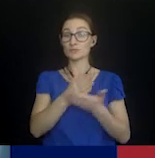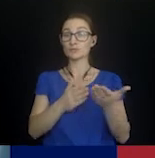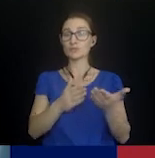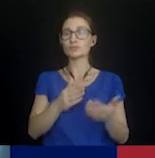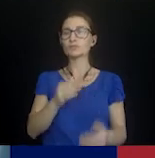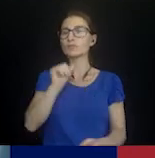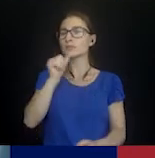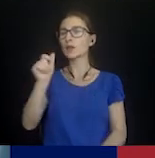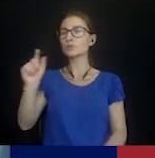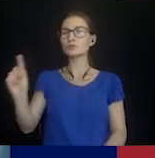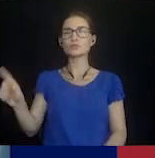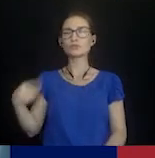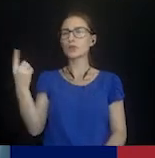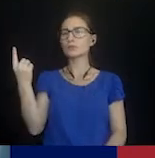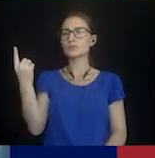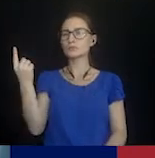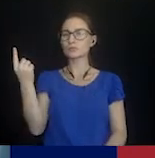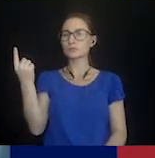not only